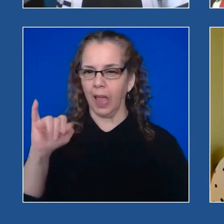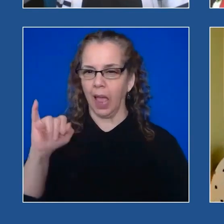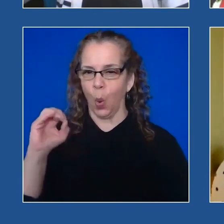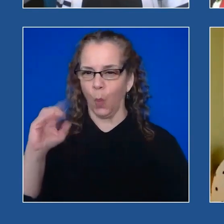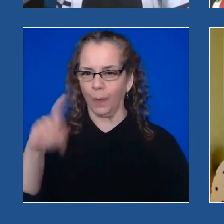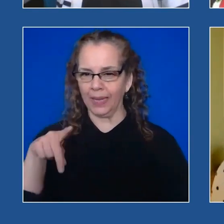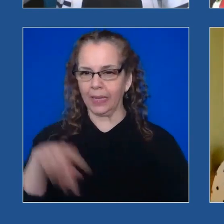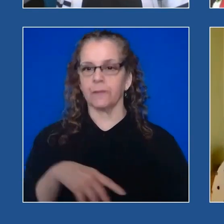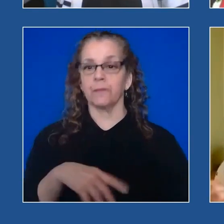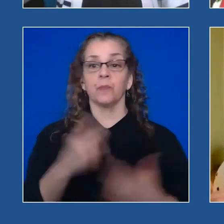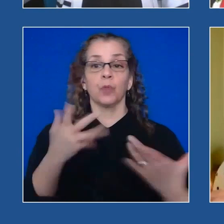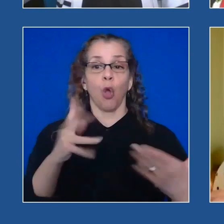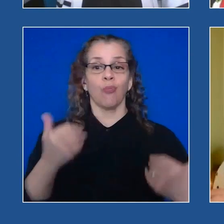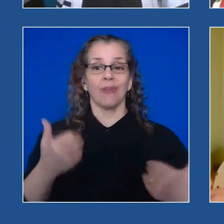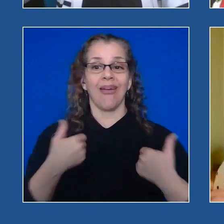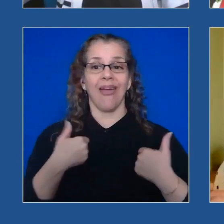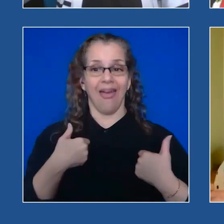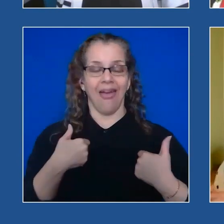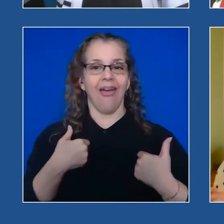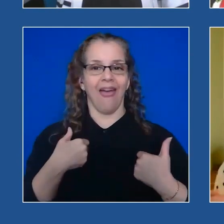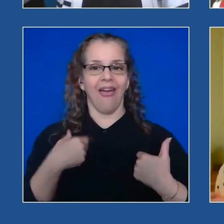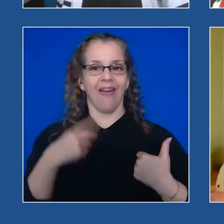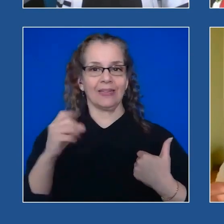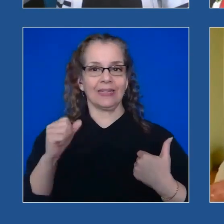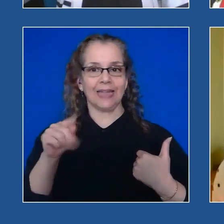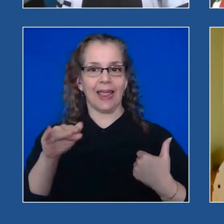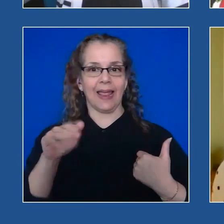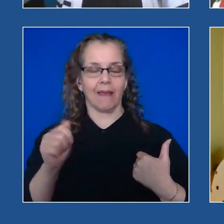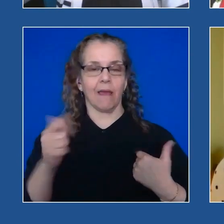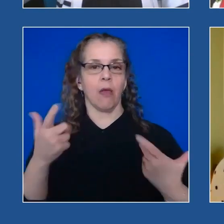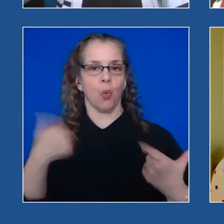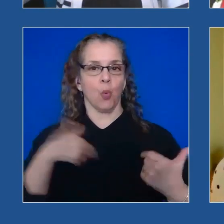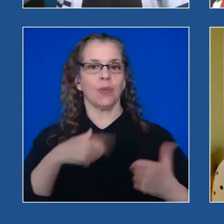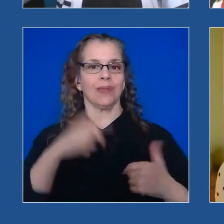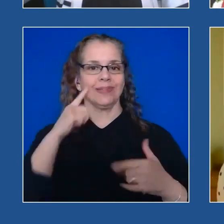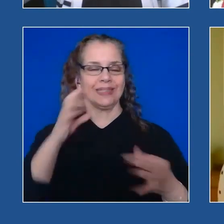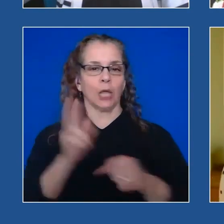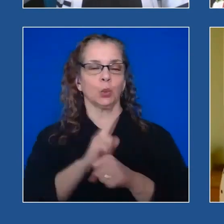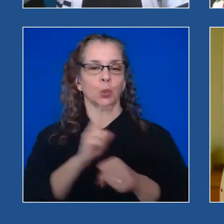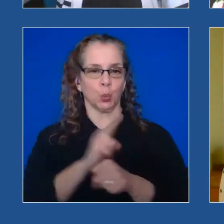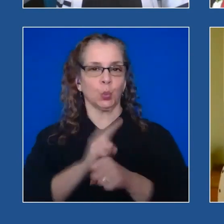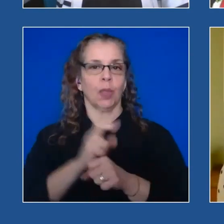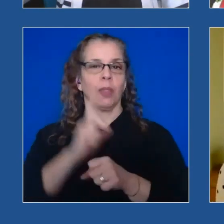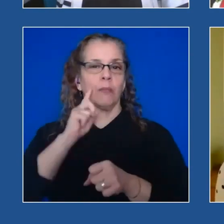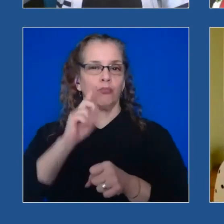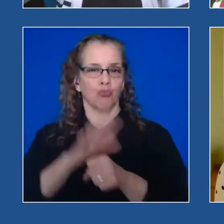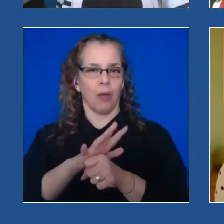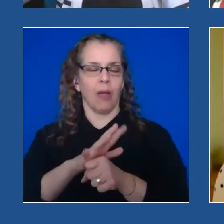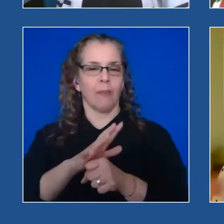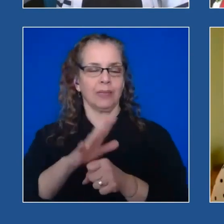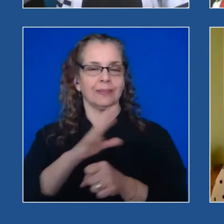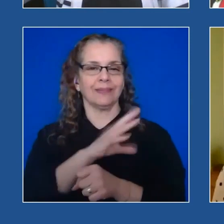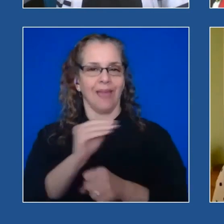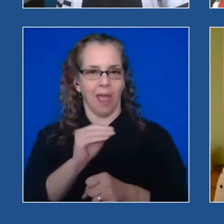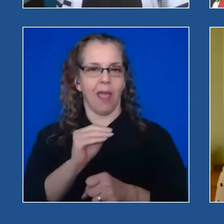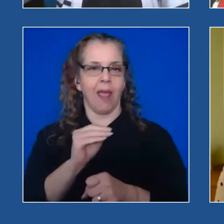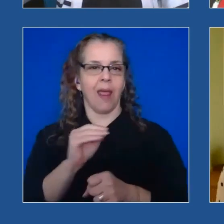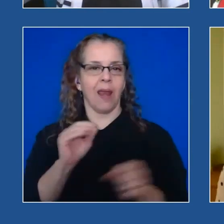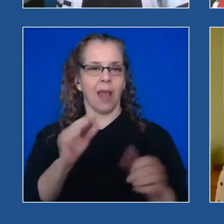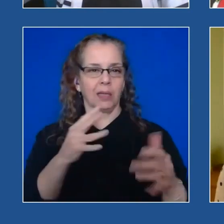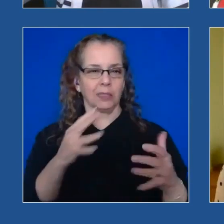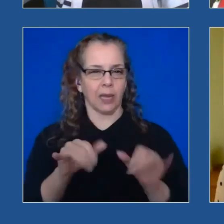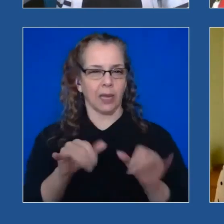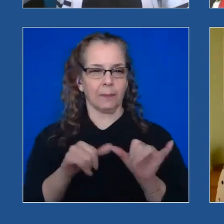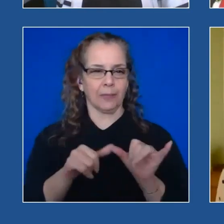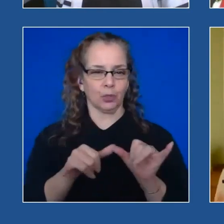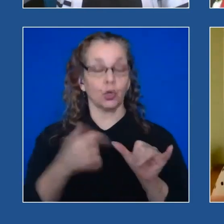data, we decided to use the PROMIS anxiety and depression scales as our serial measurement. We also consulted with our